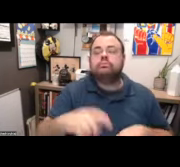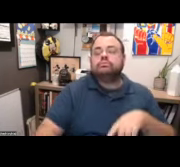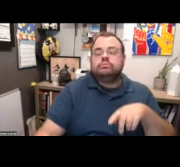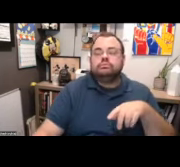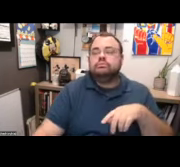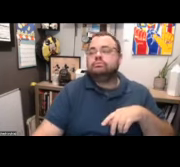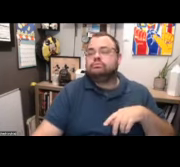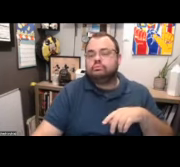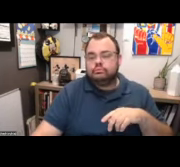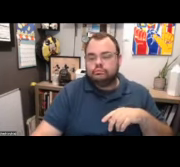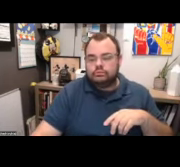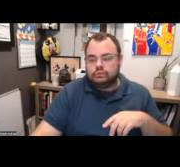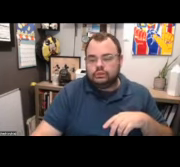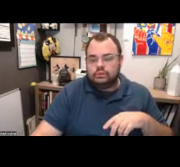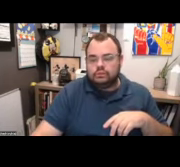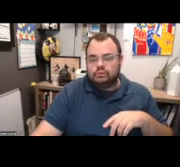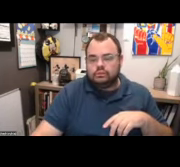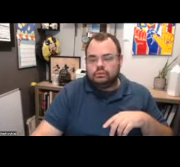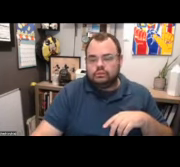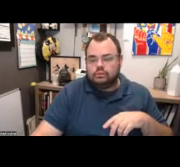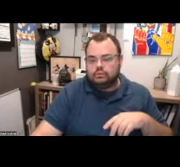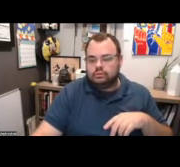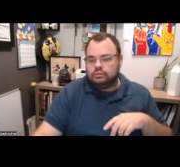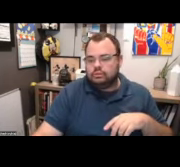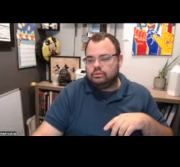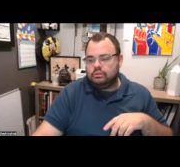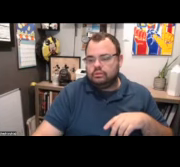So if you notice, some people